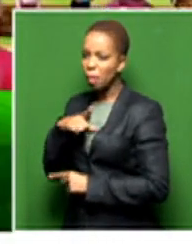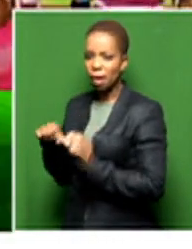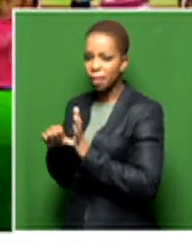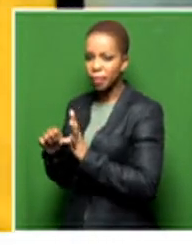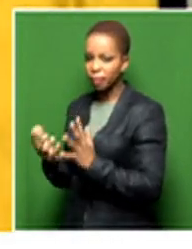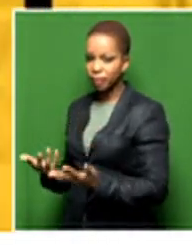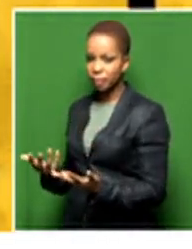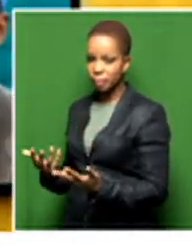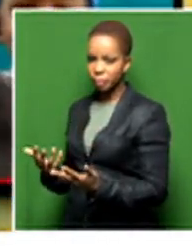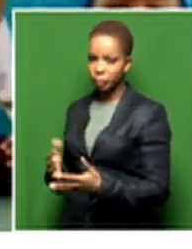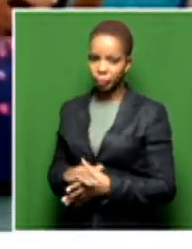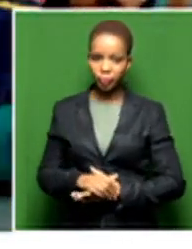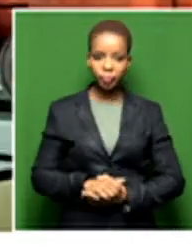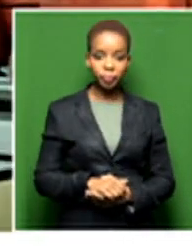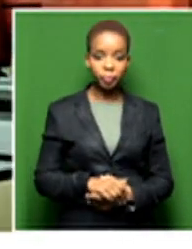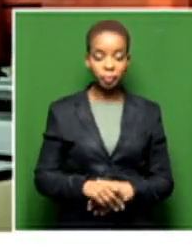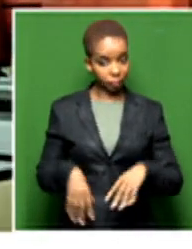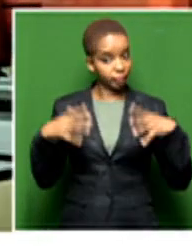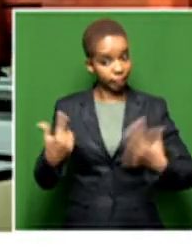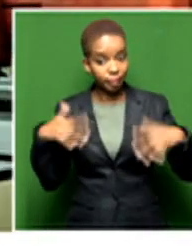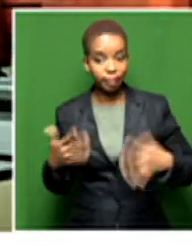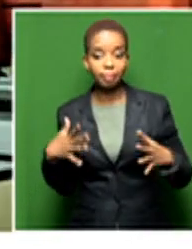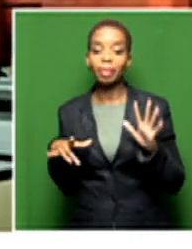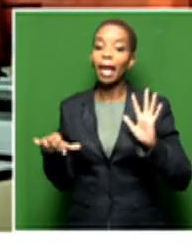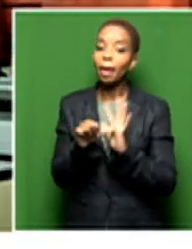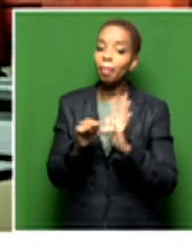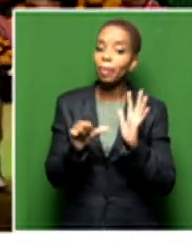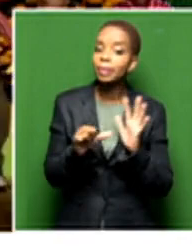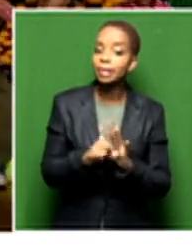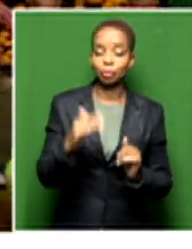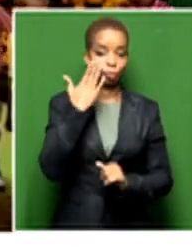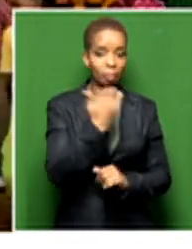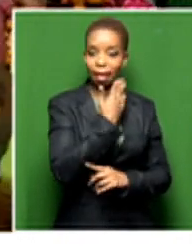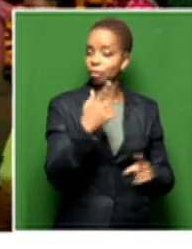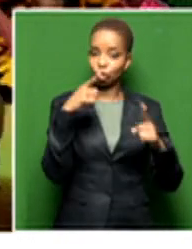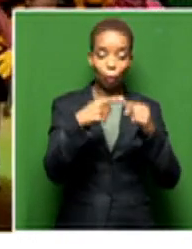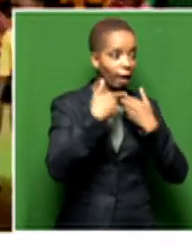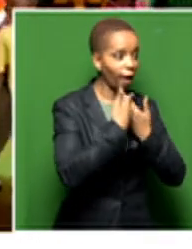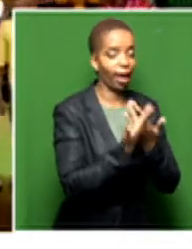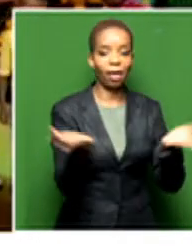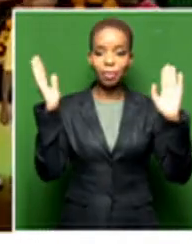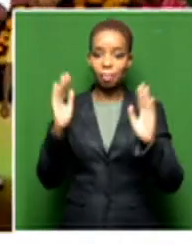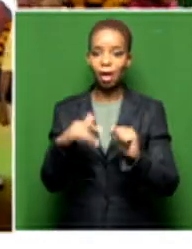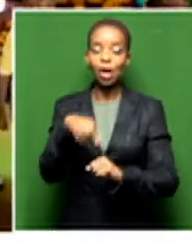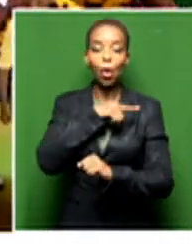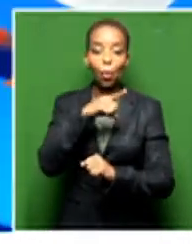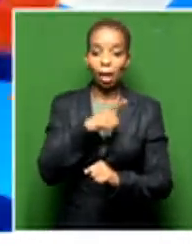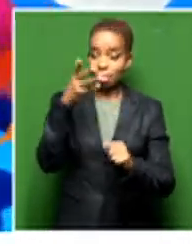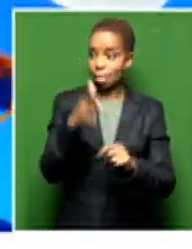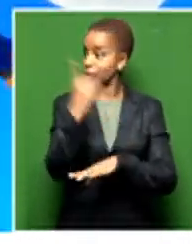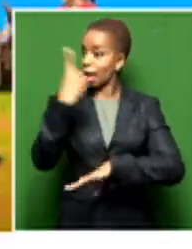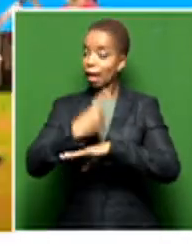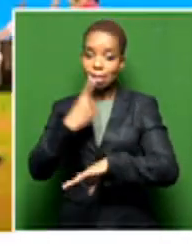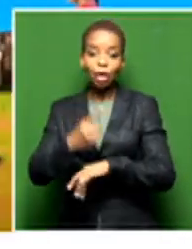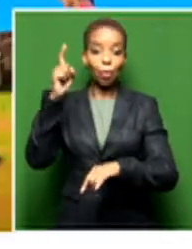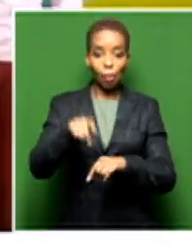you? It's so important to be kind to everybody. Because these days, we have